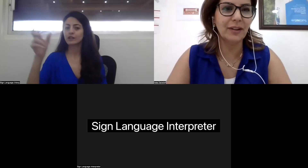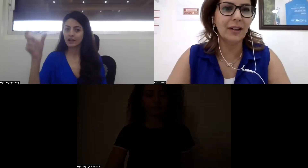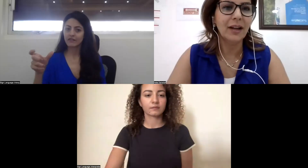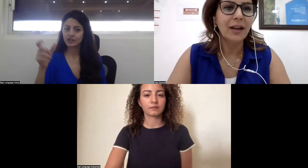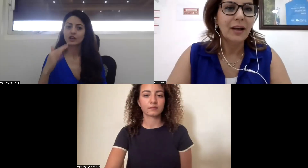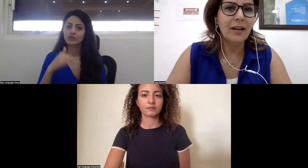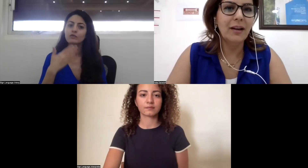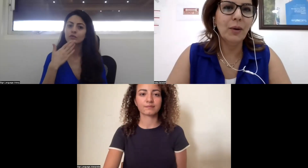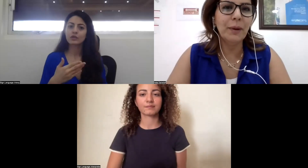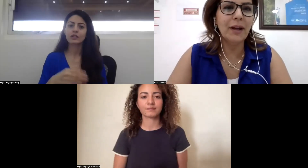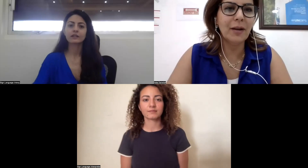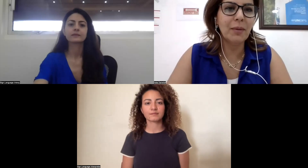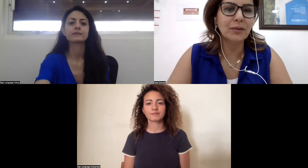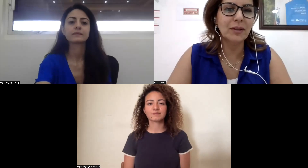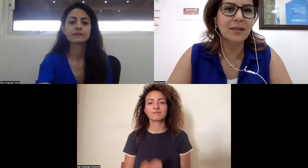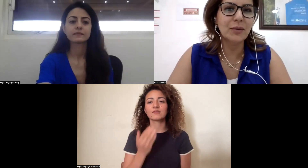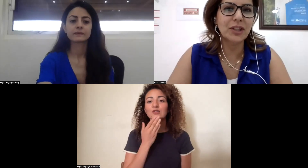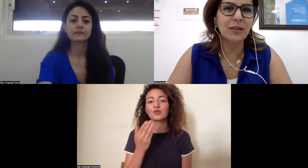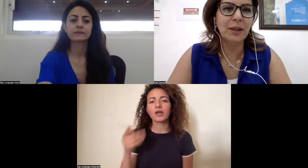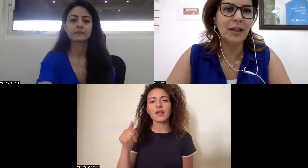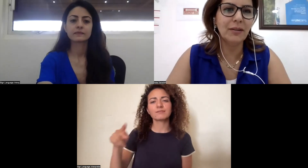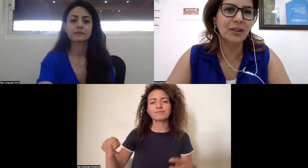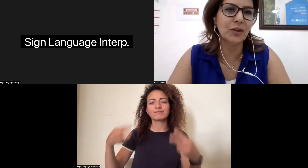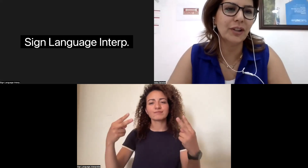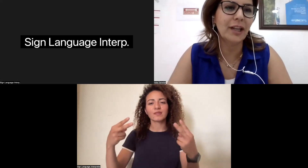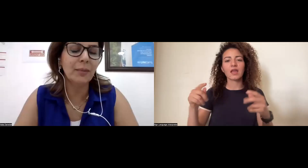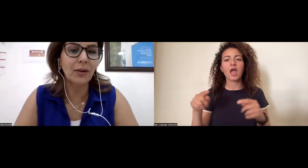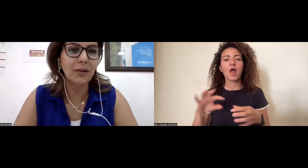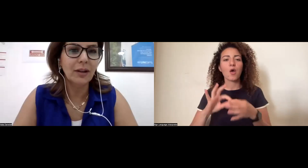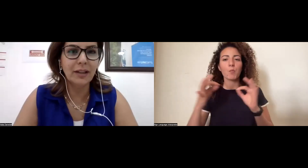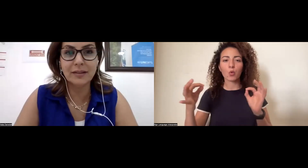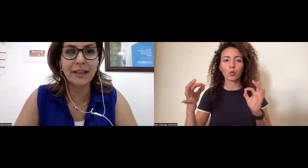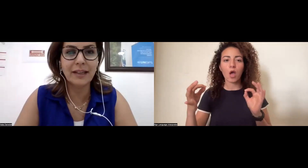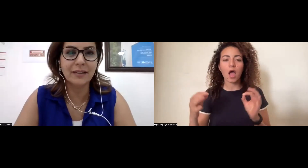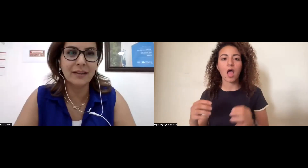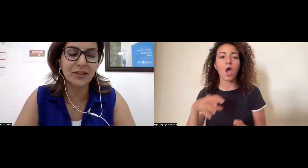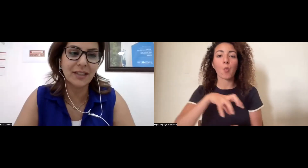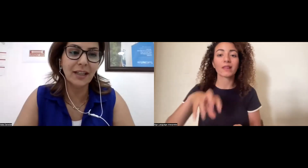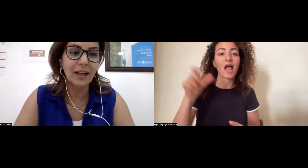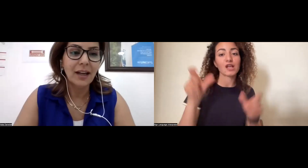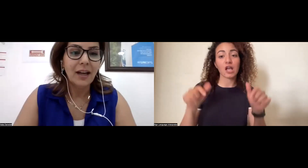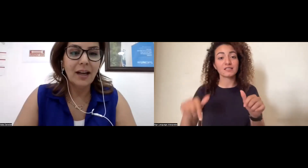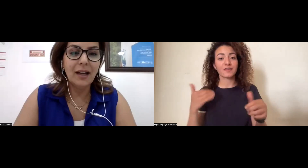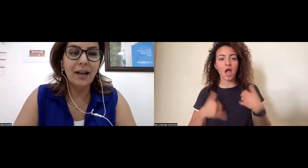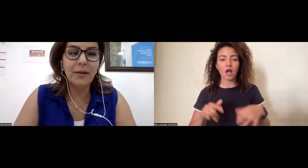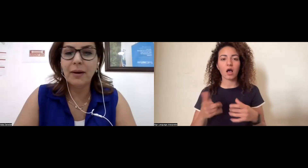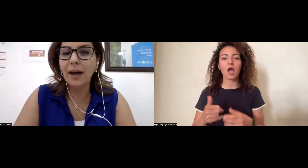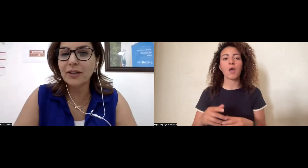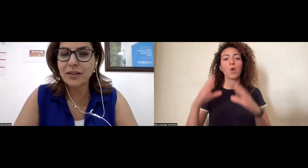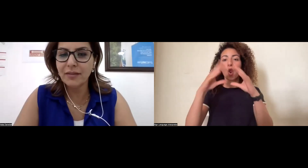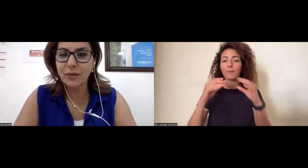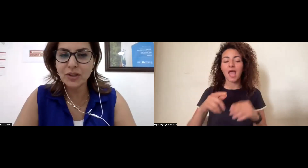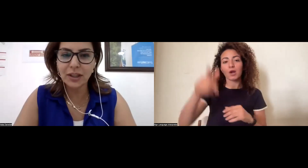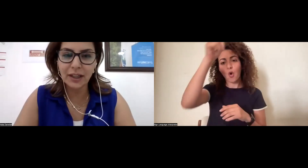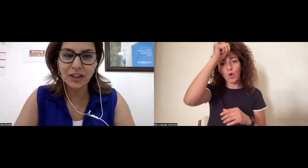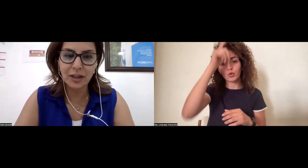informative webinar about the situation in MENA, in Jordan and Lebanon. It was really interesting. I